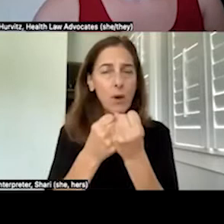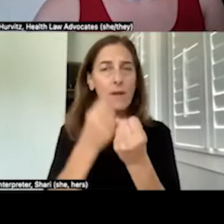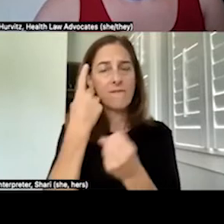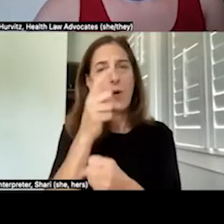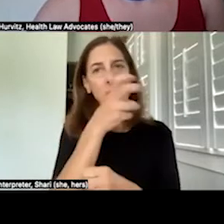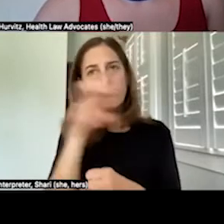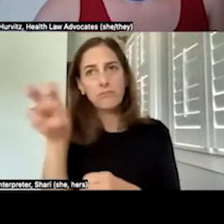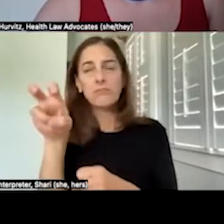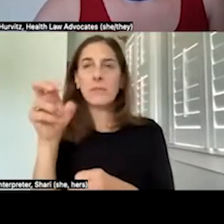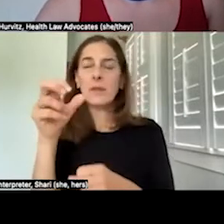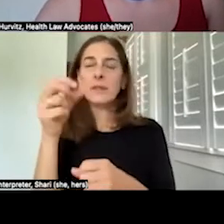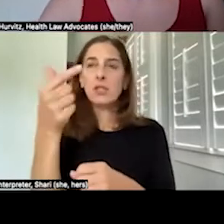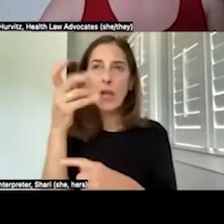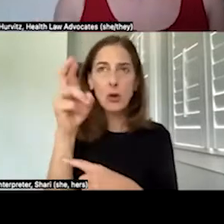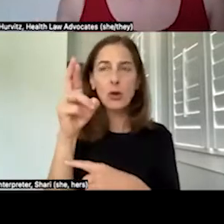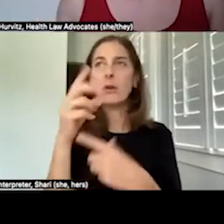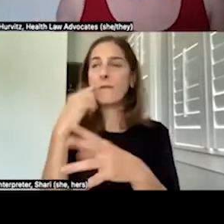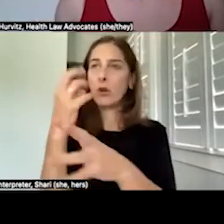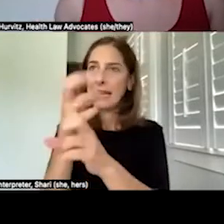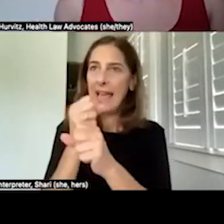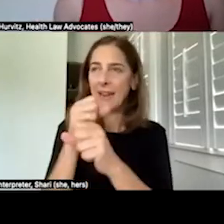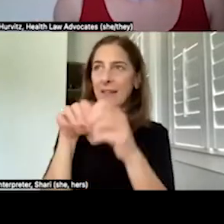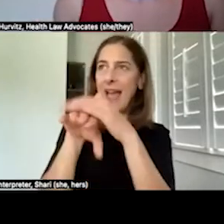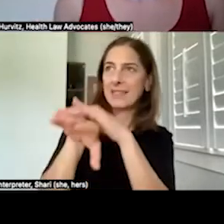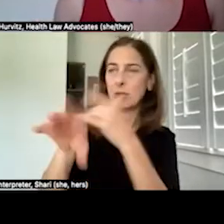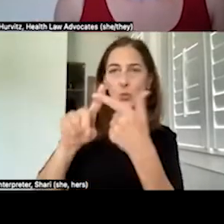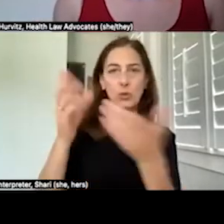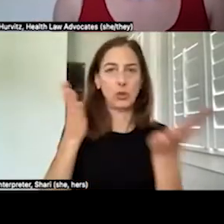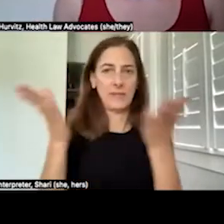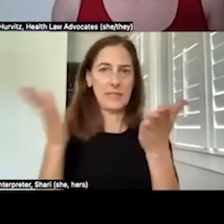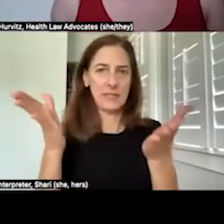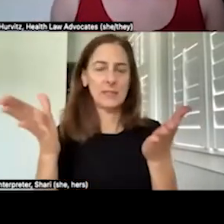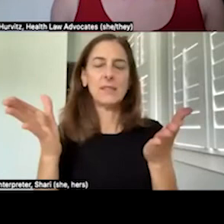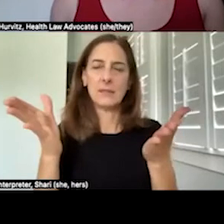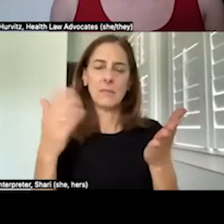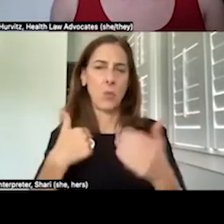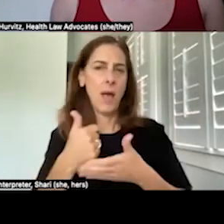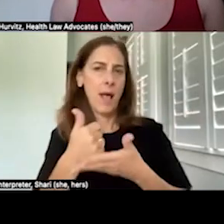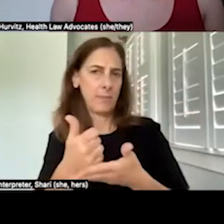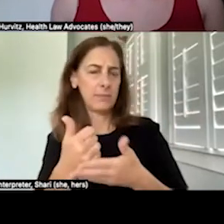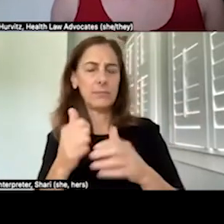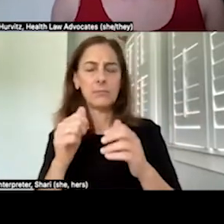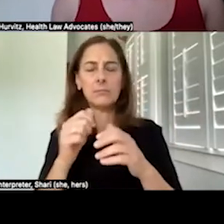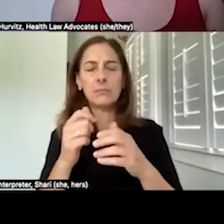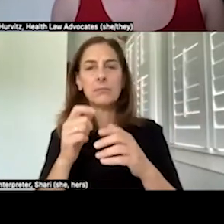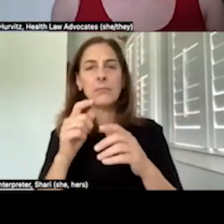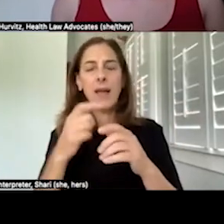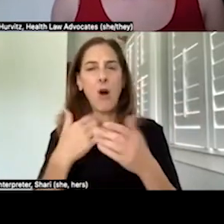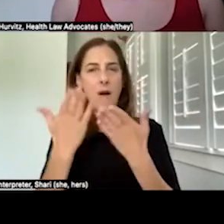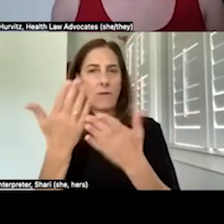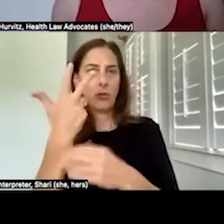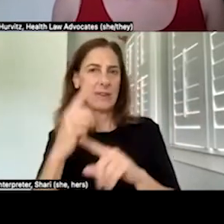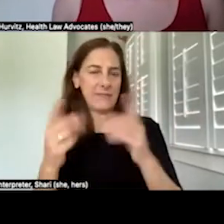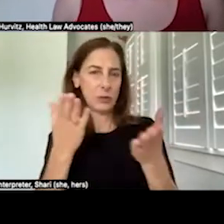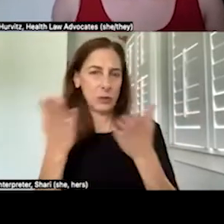for folks who need access to services. We also do trainings like the one I'm doing right now. We do